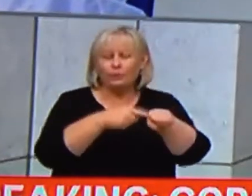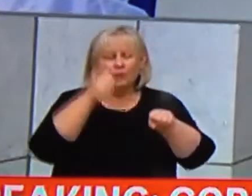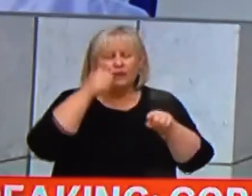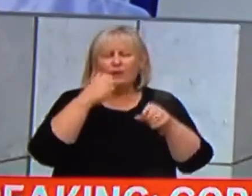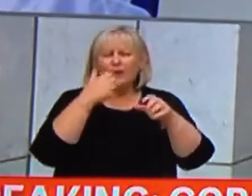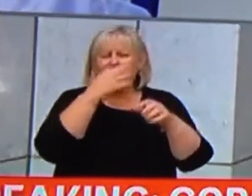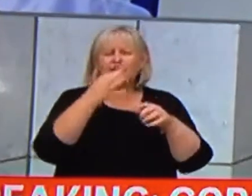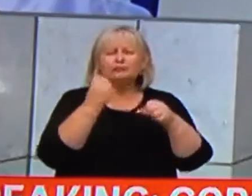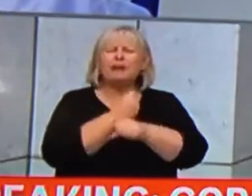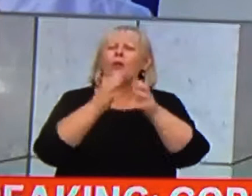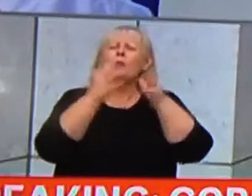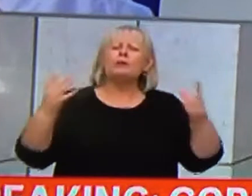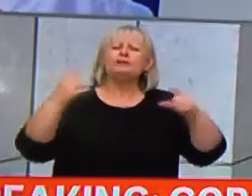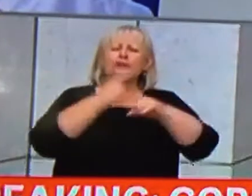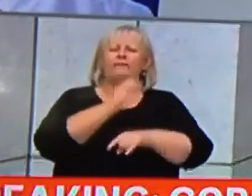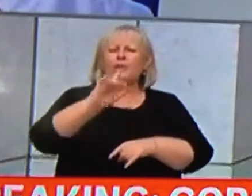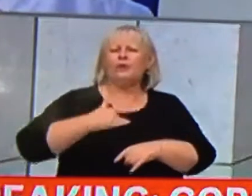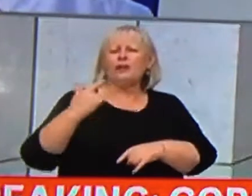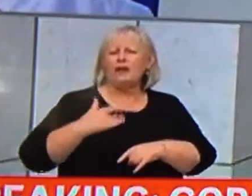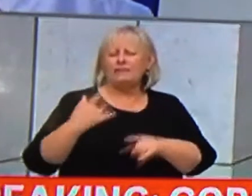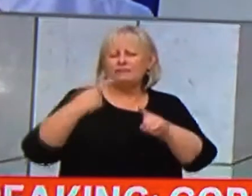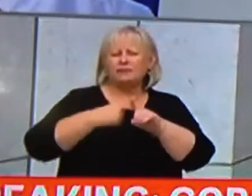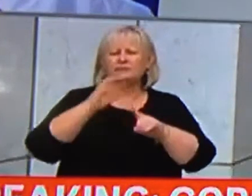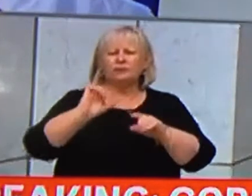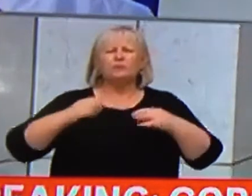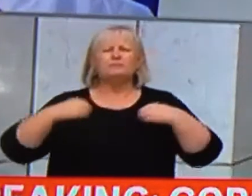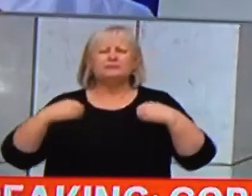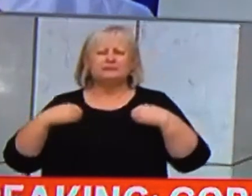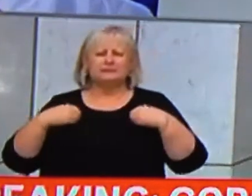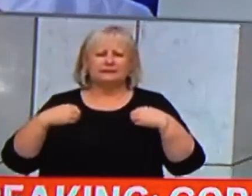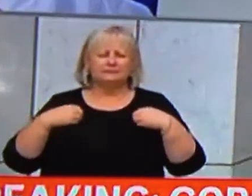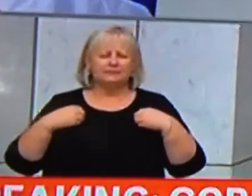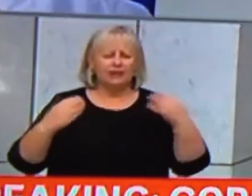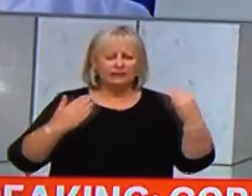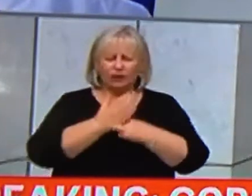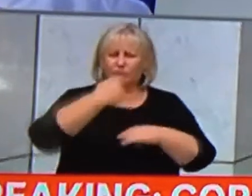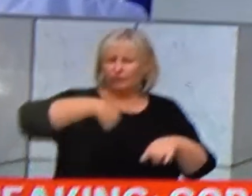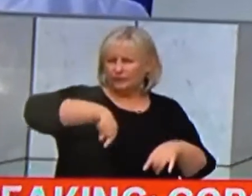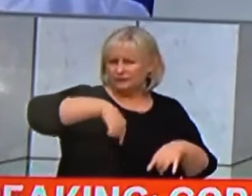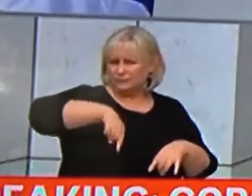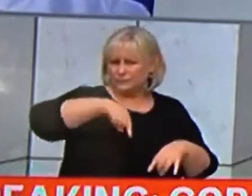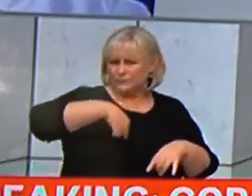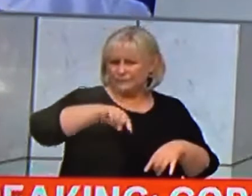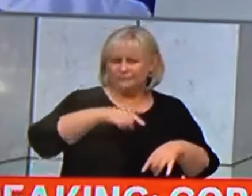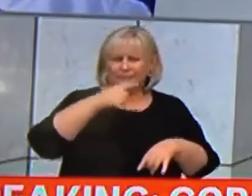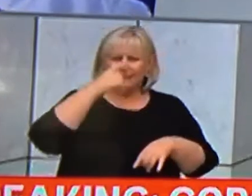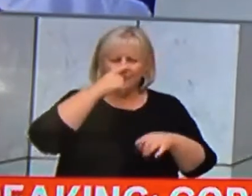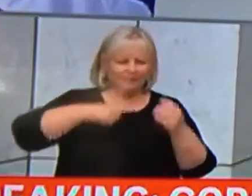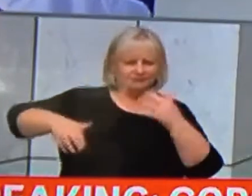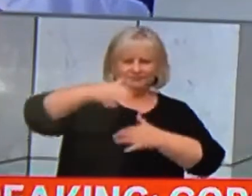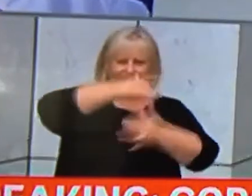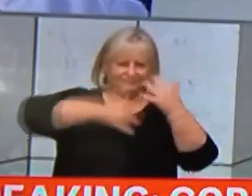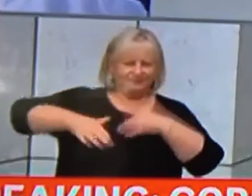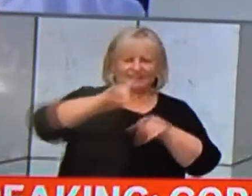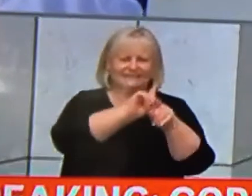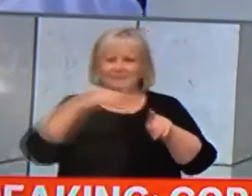your lives and to your livelihoods. Over the course of the past week, people moving around places like